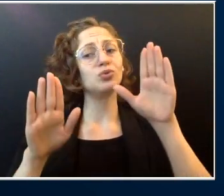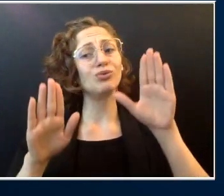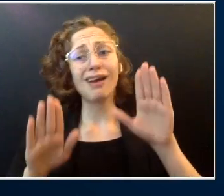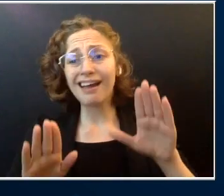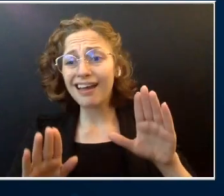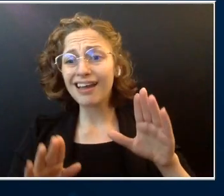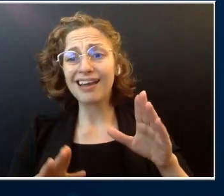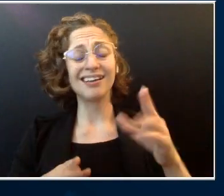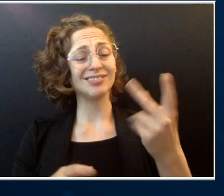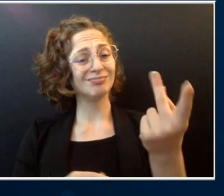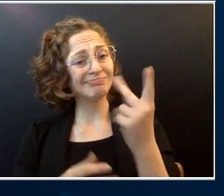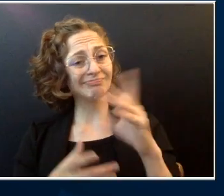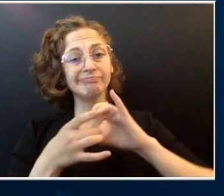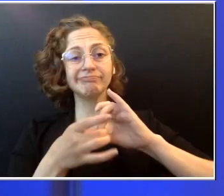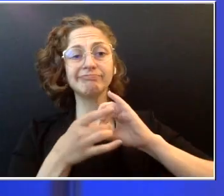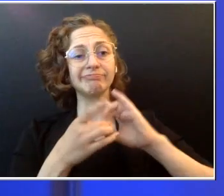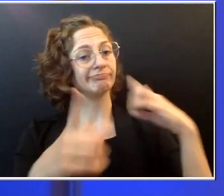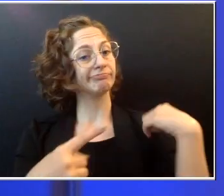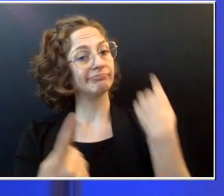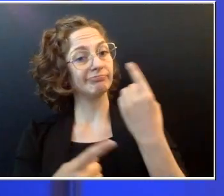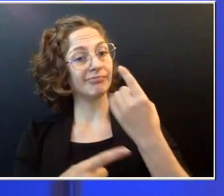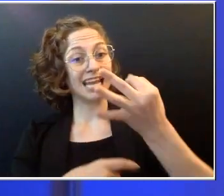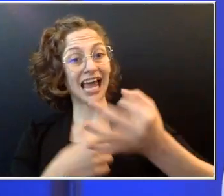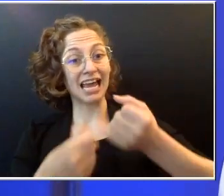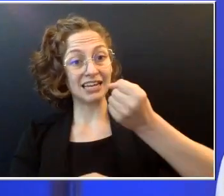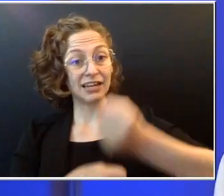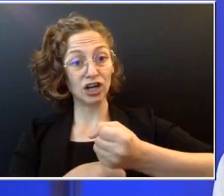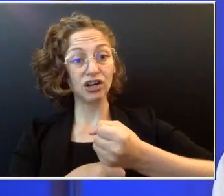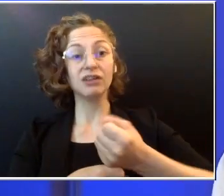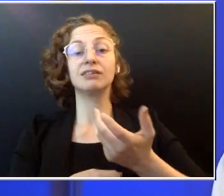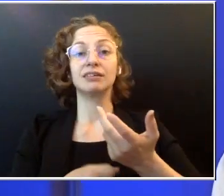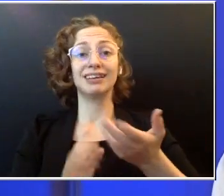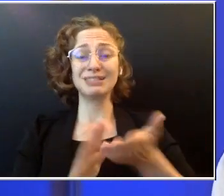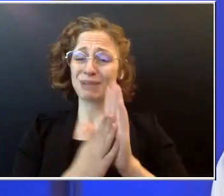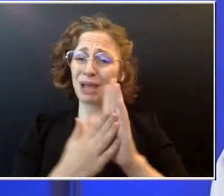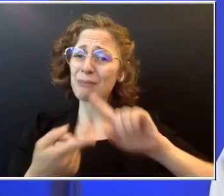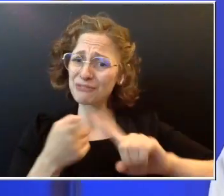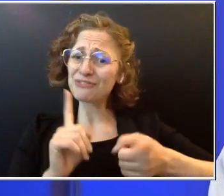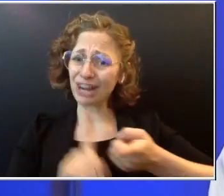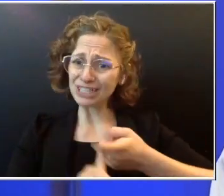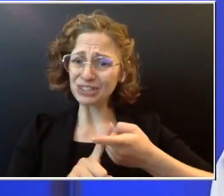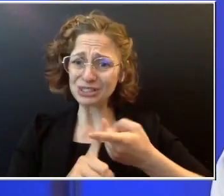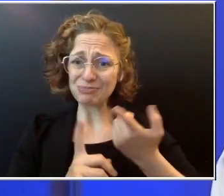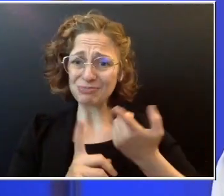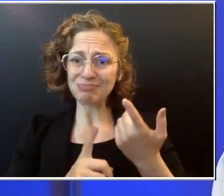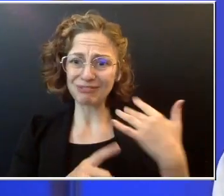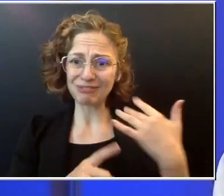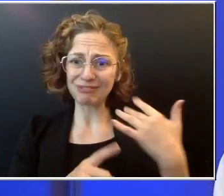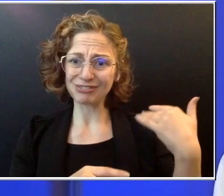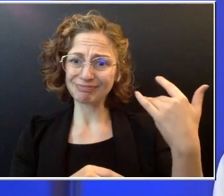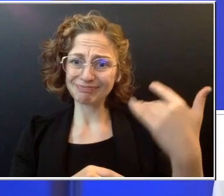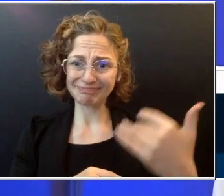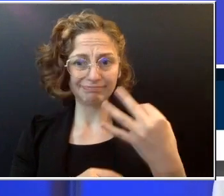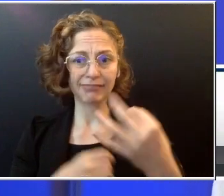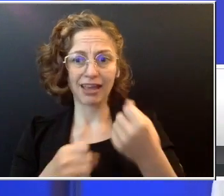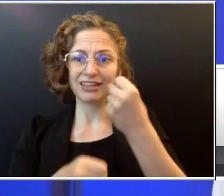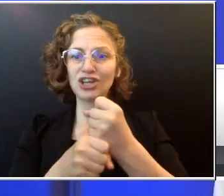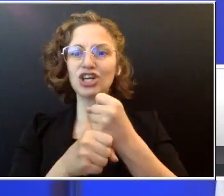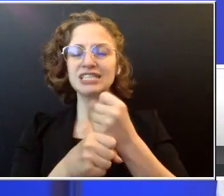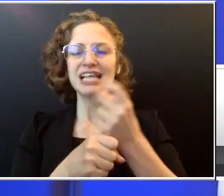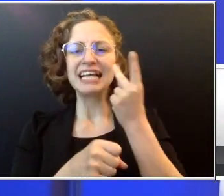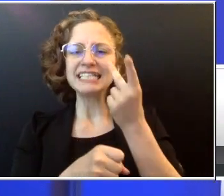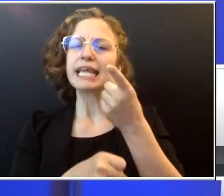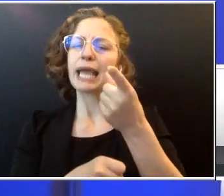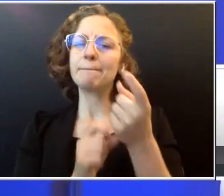become, well, it's definitely become a friendship over 9 years when you know someone that long. And watching him evolve and go through some of life's